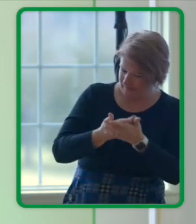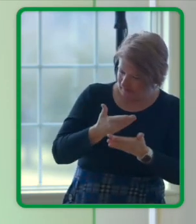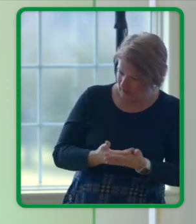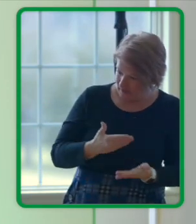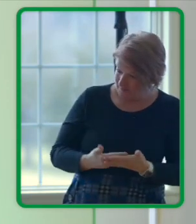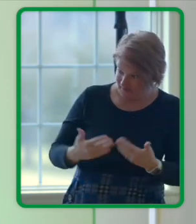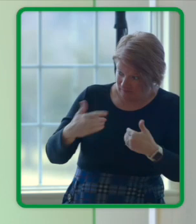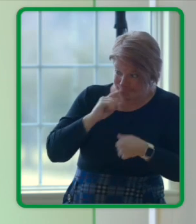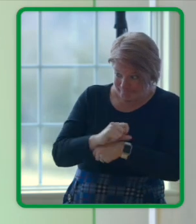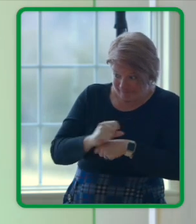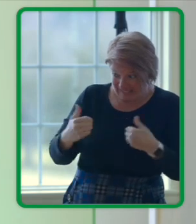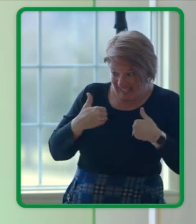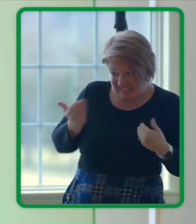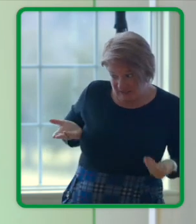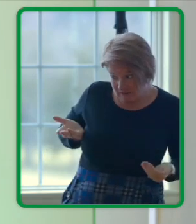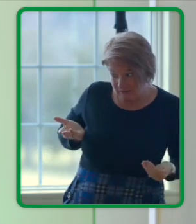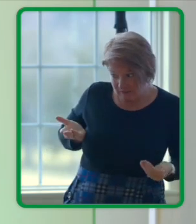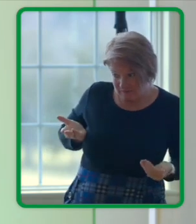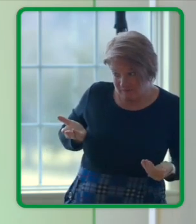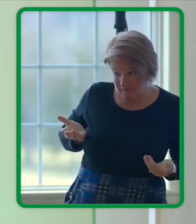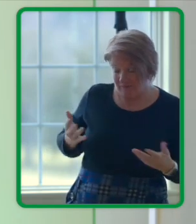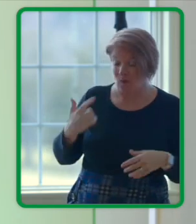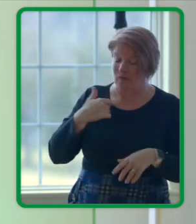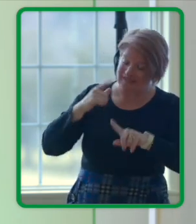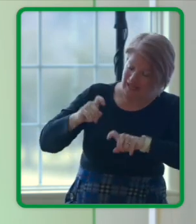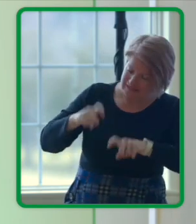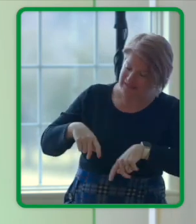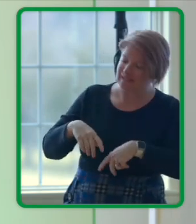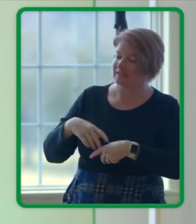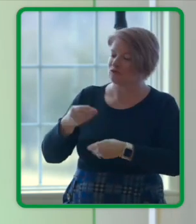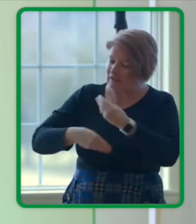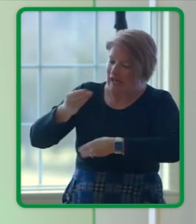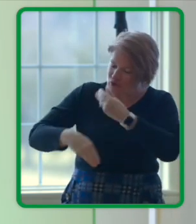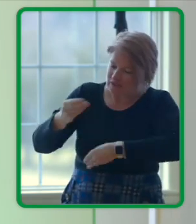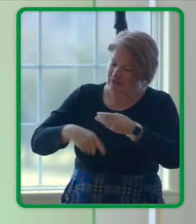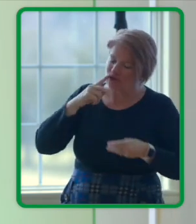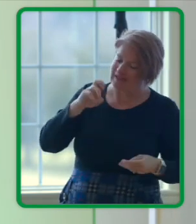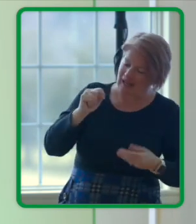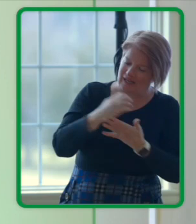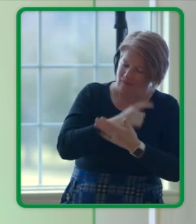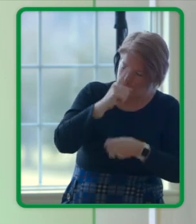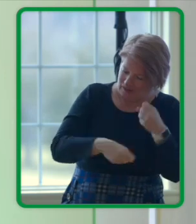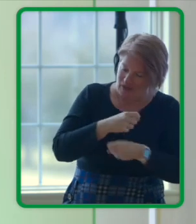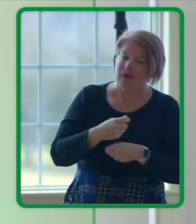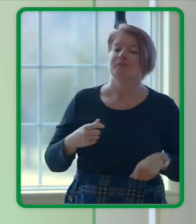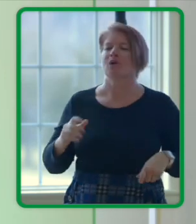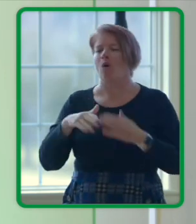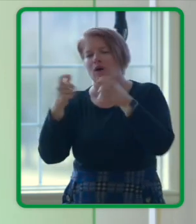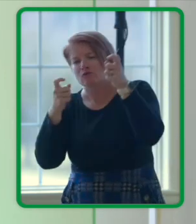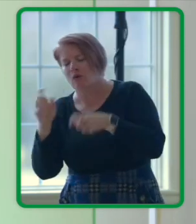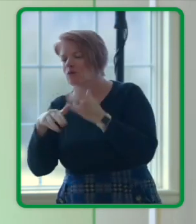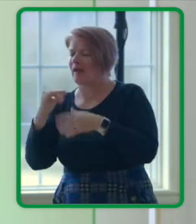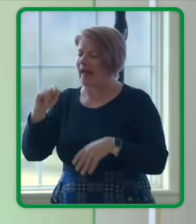assets, material assets. We tested the liabilities, we tested the transactions that made up the net income for the year. We walked through the controls, all the